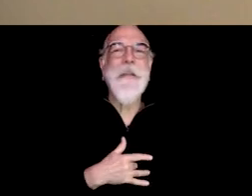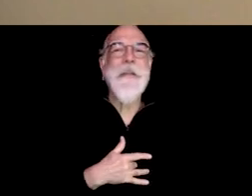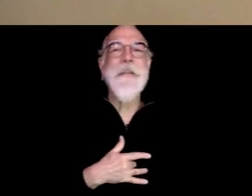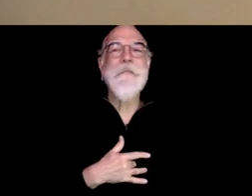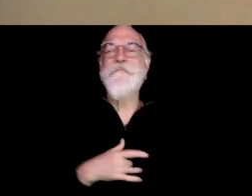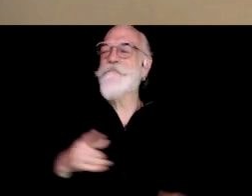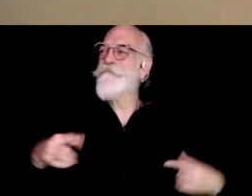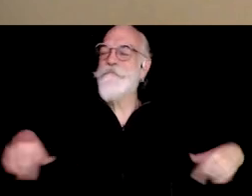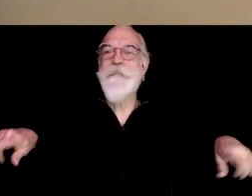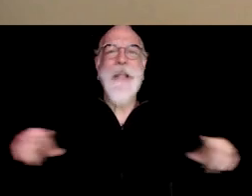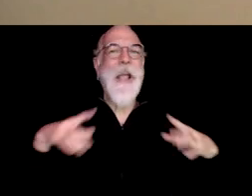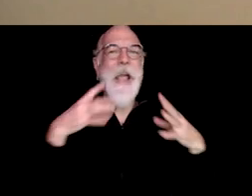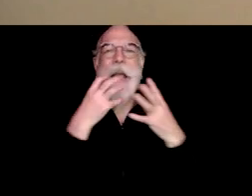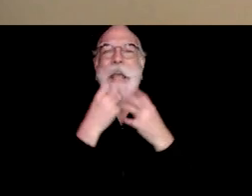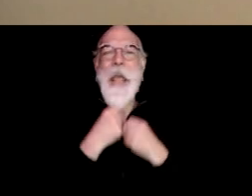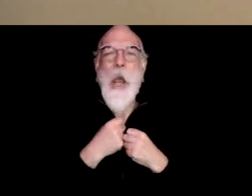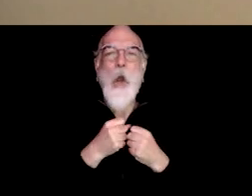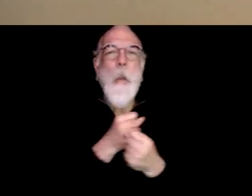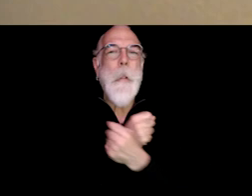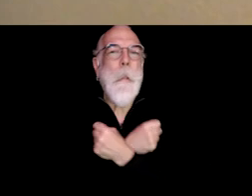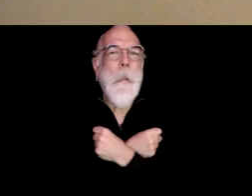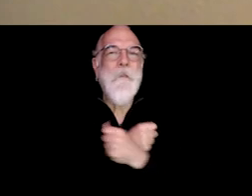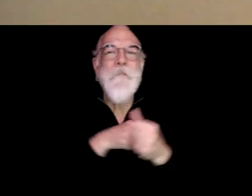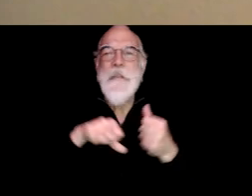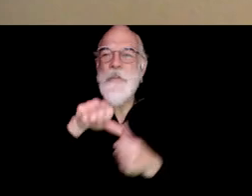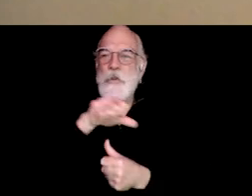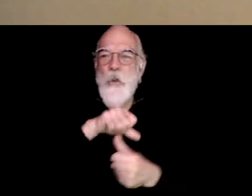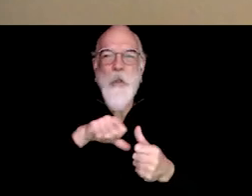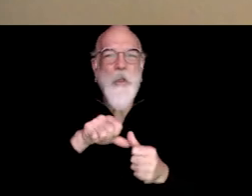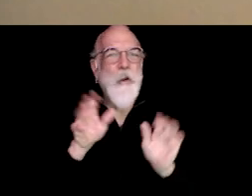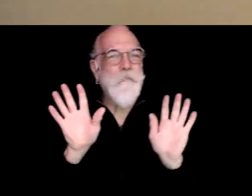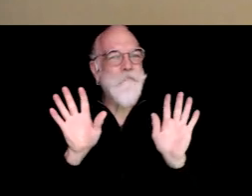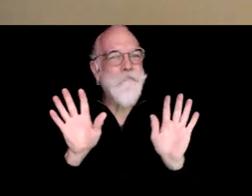a feeling of care and love for all the other people.